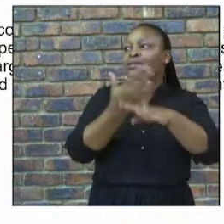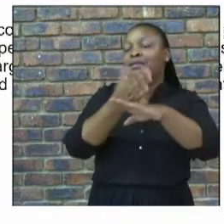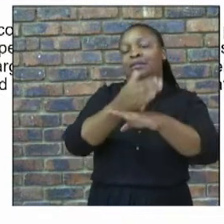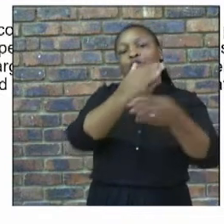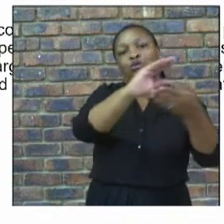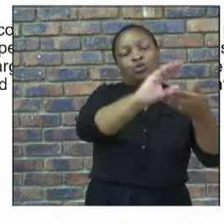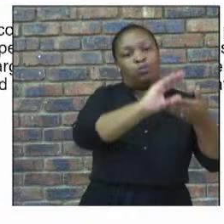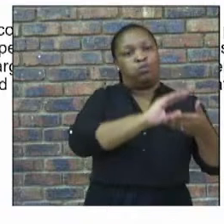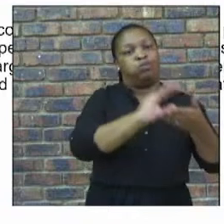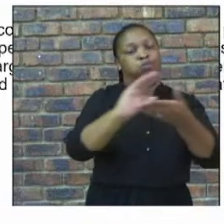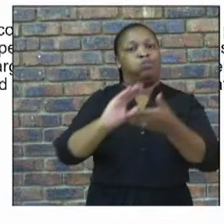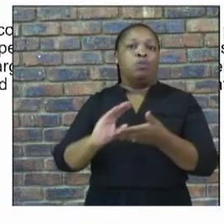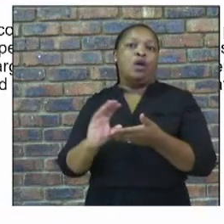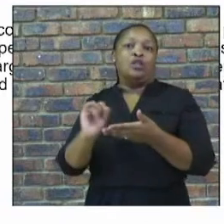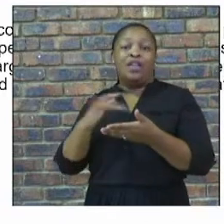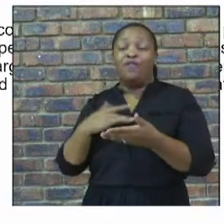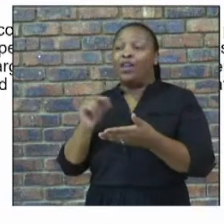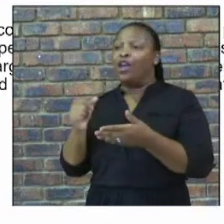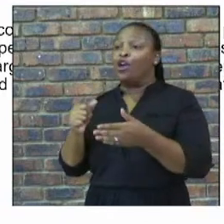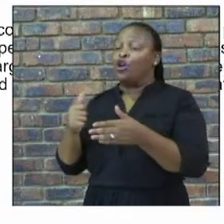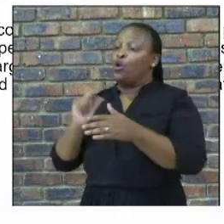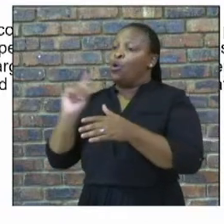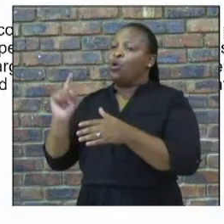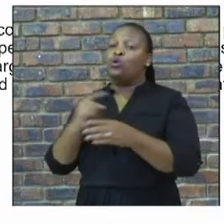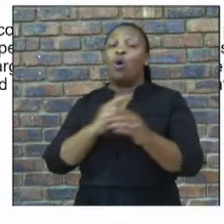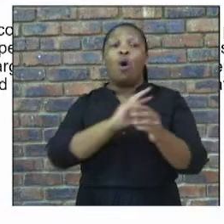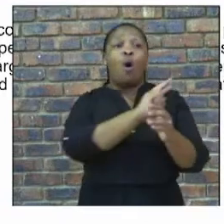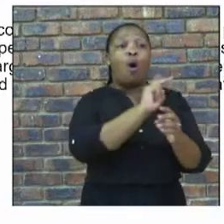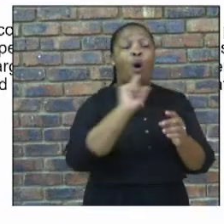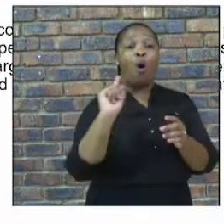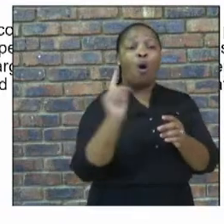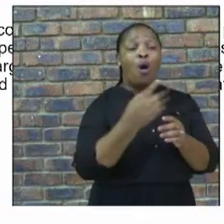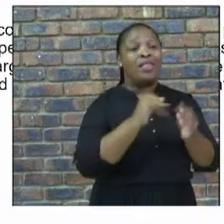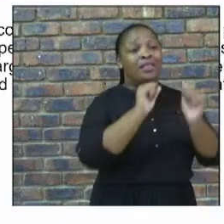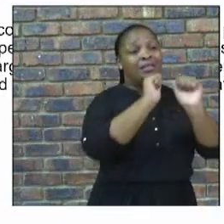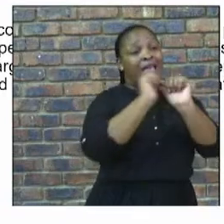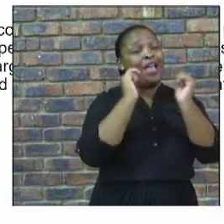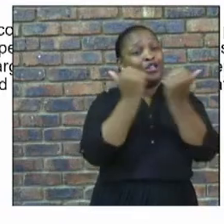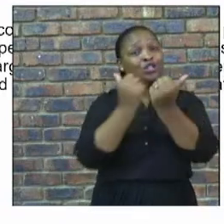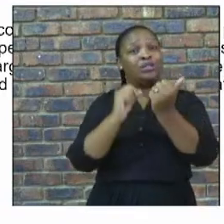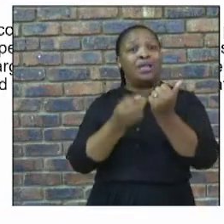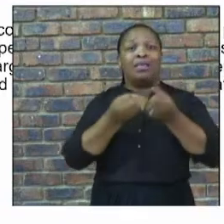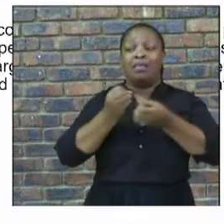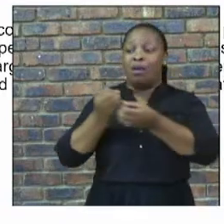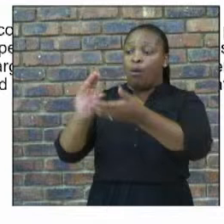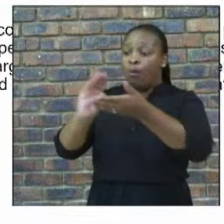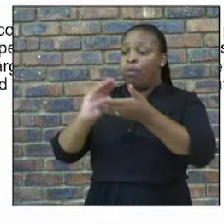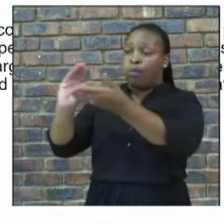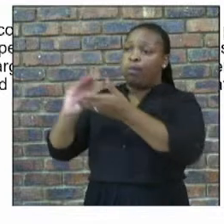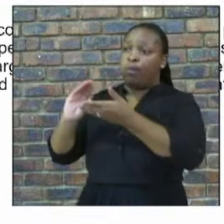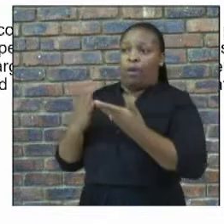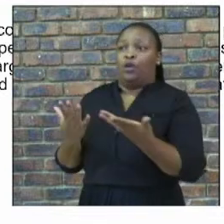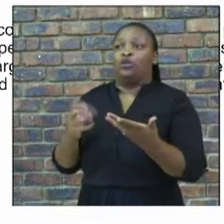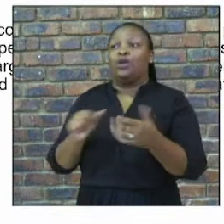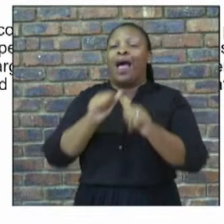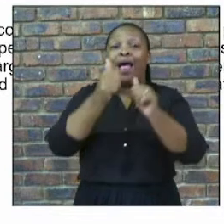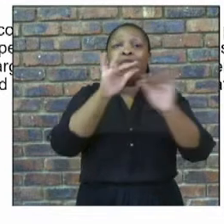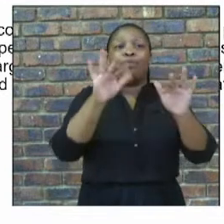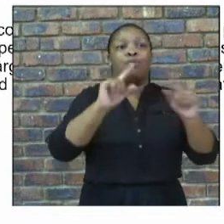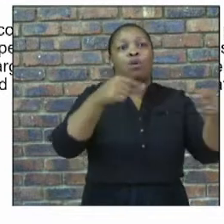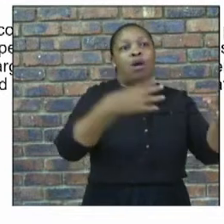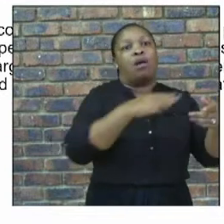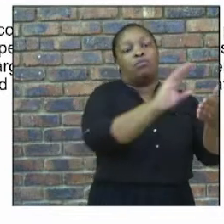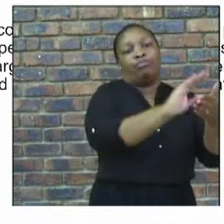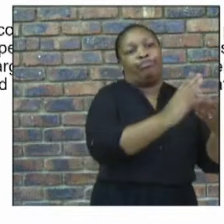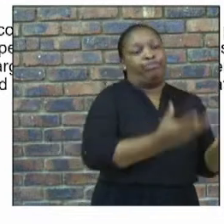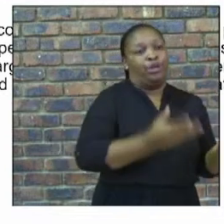fundilwe kae and o fundilwe jwang and so that re kgone spread re kgone cover the SMMEs tse dingwe in